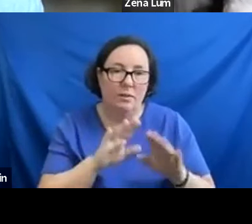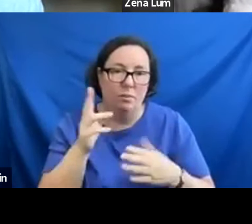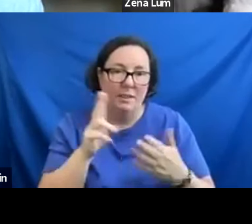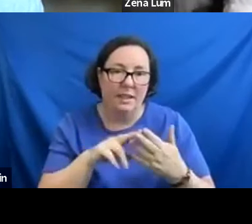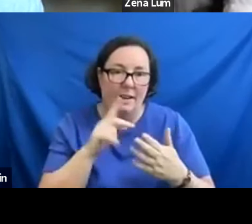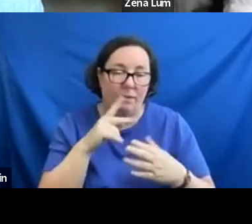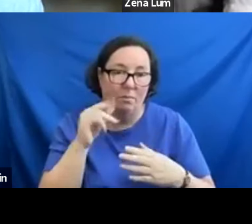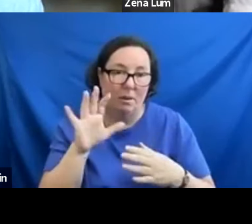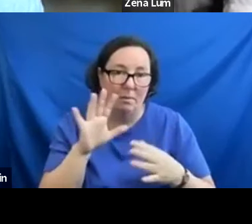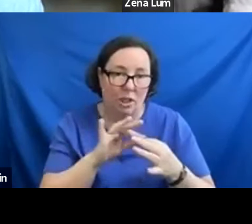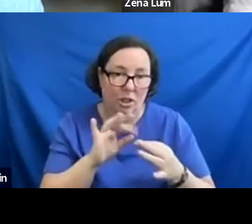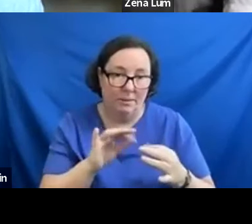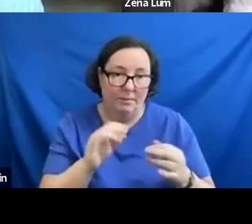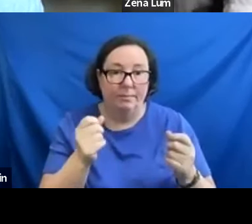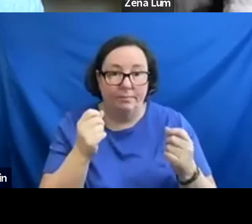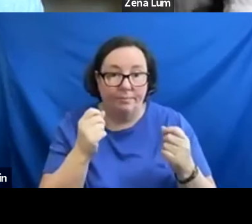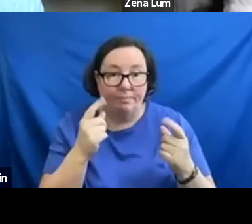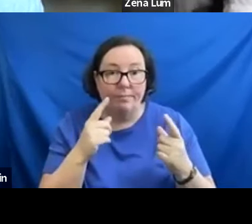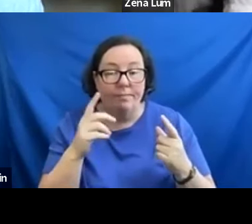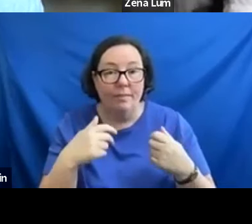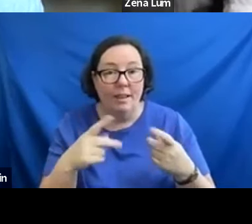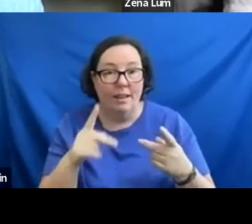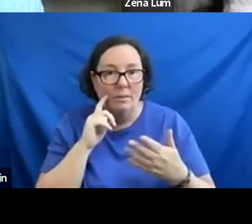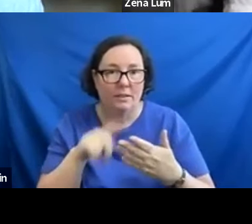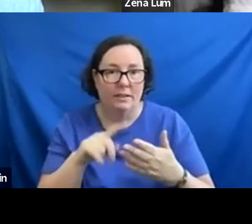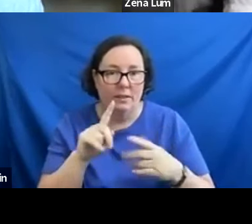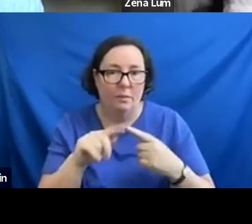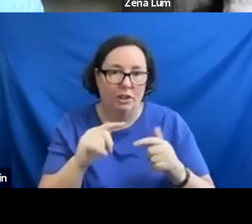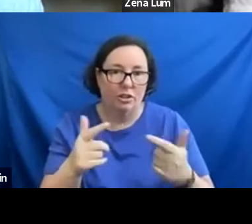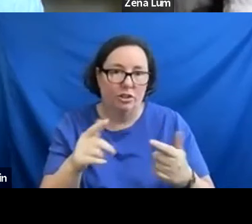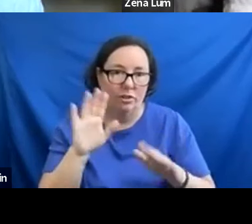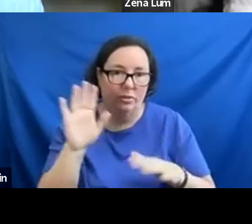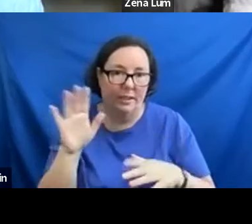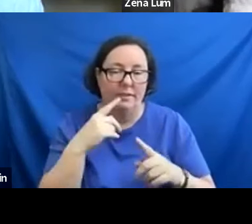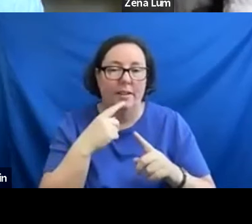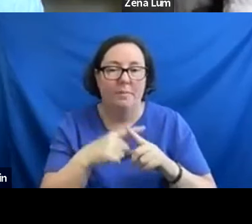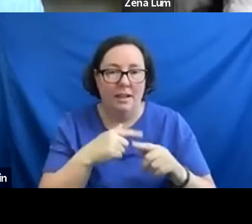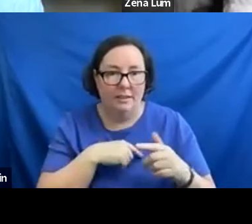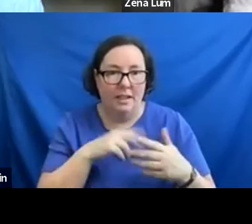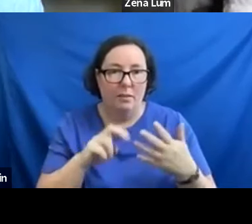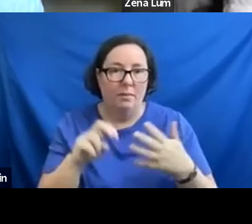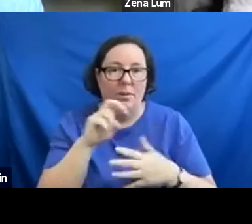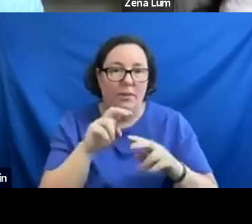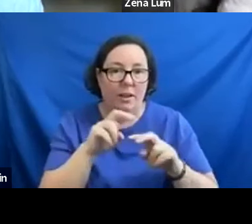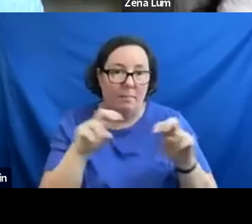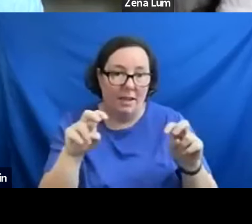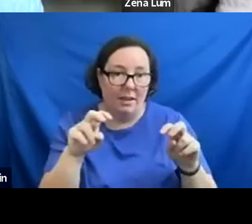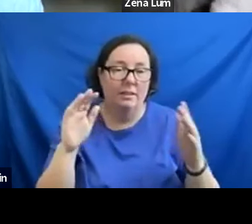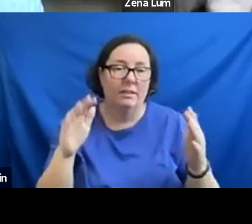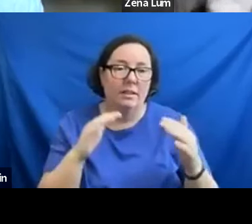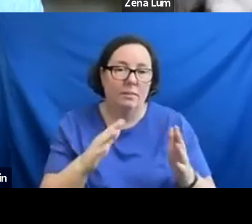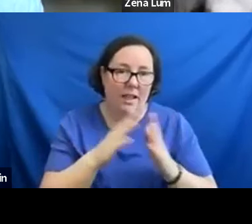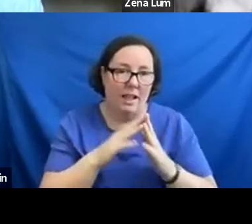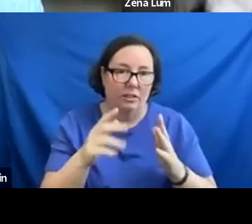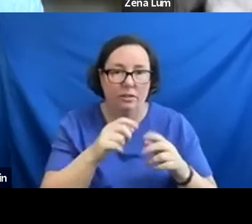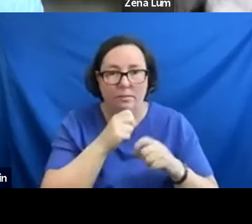comment. That will allow us to identify you when it's your turn to testify. I will move you up as a panelist, and we will ask